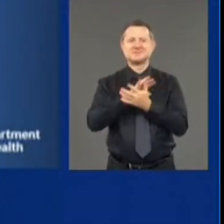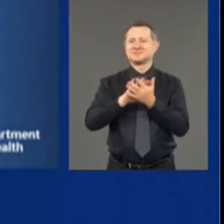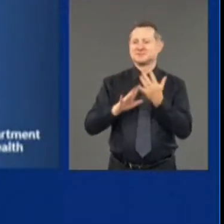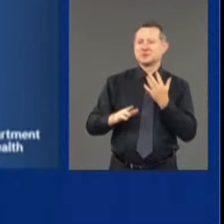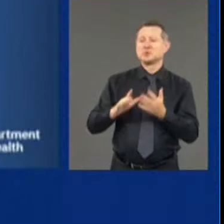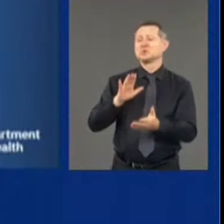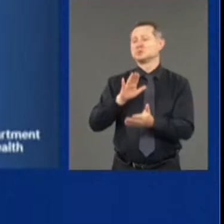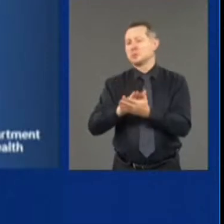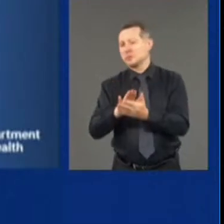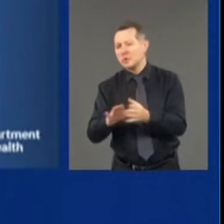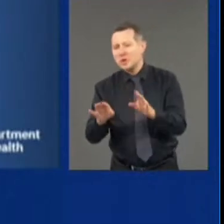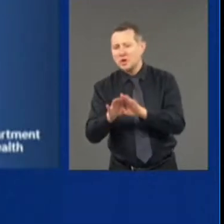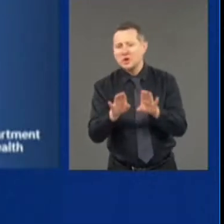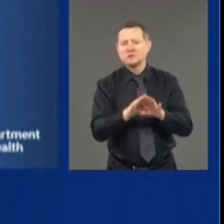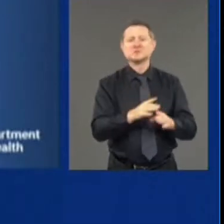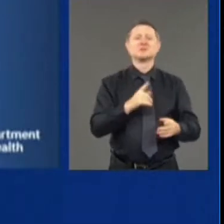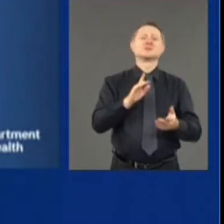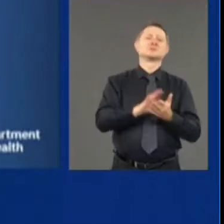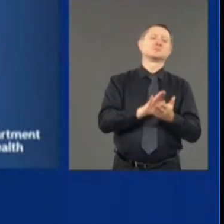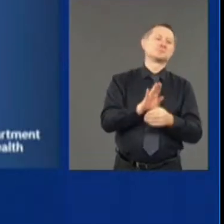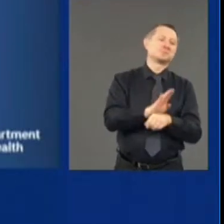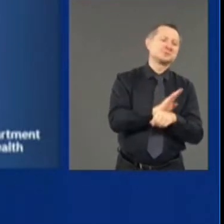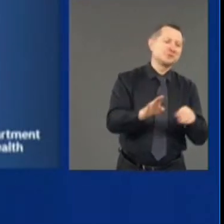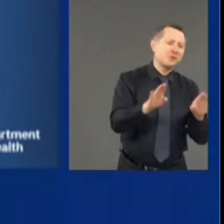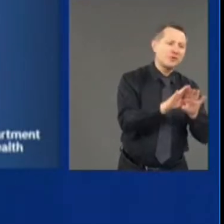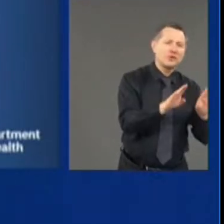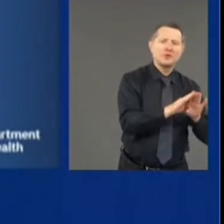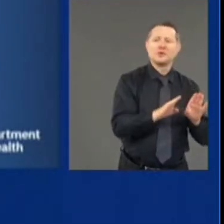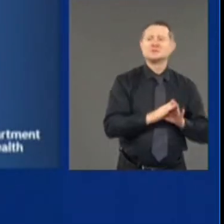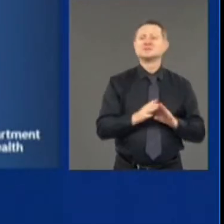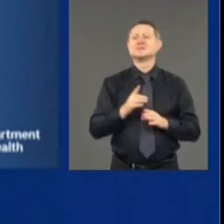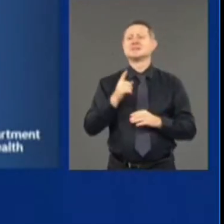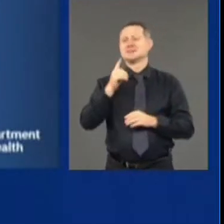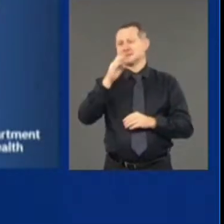and access restrictions to hospitals and other congregate facilities.